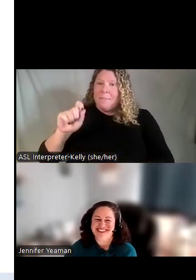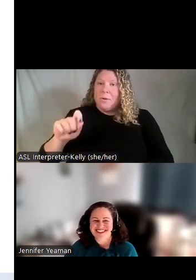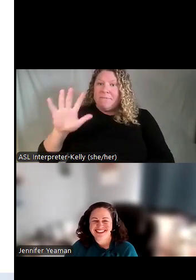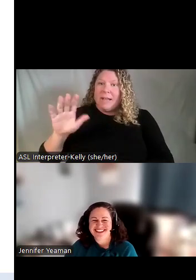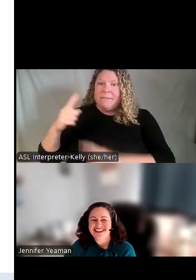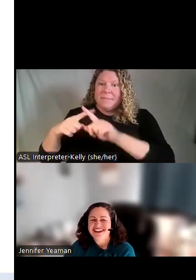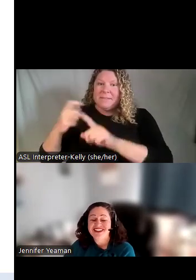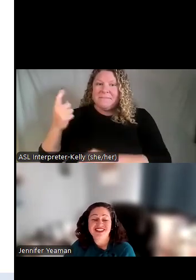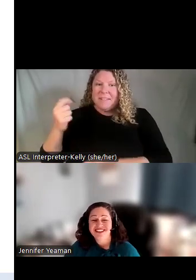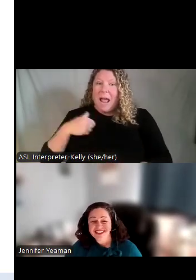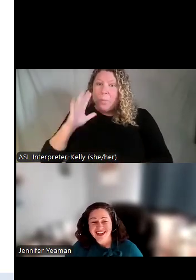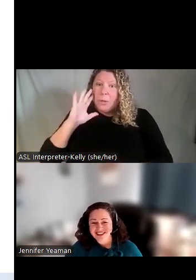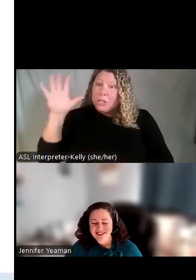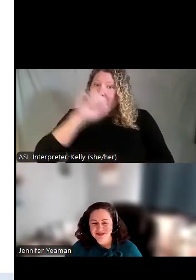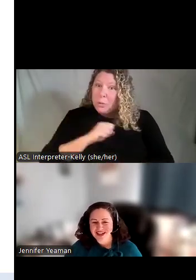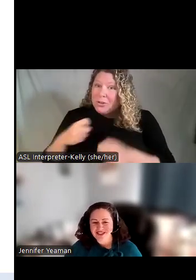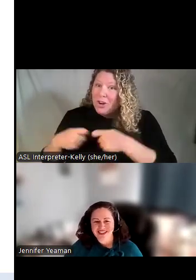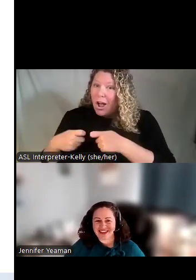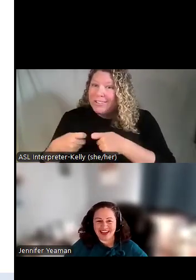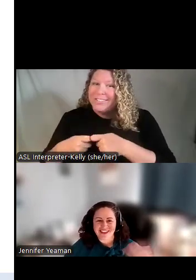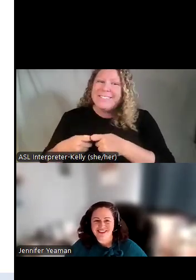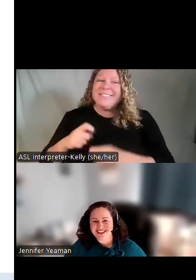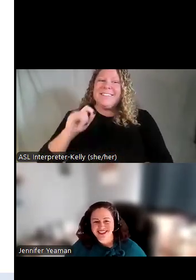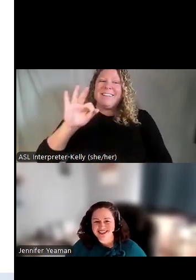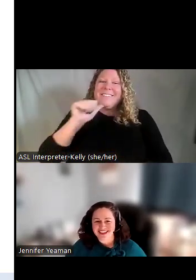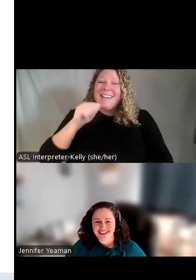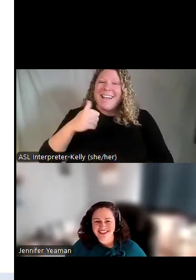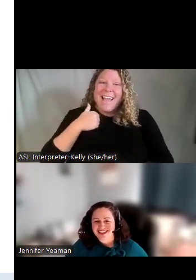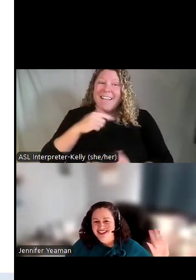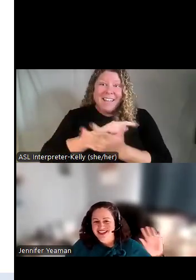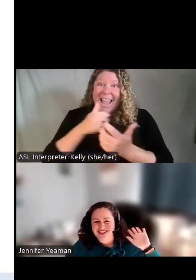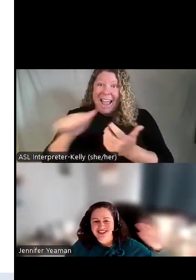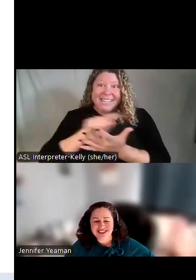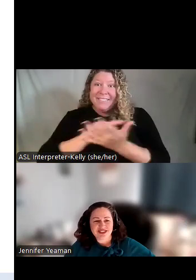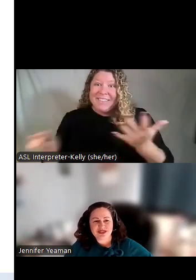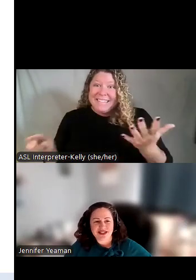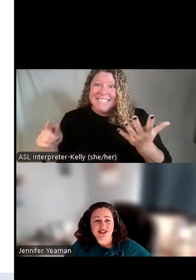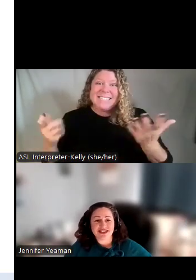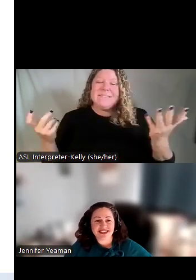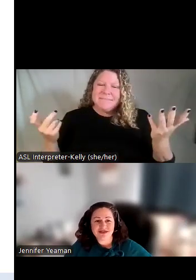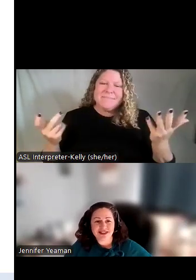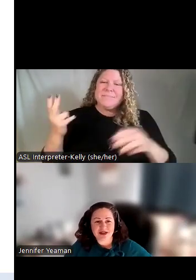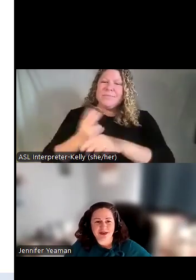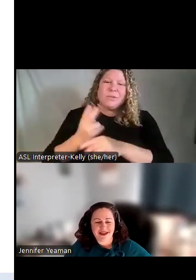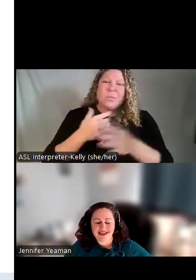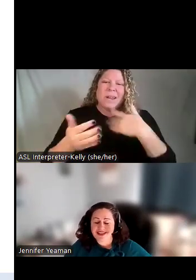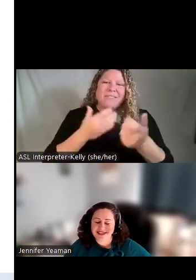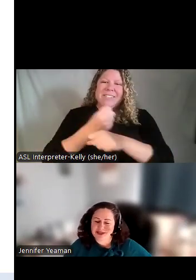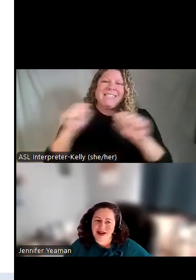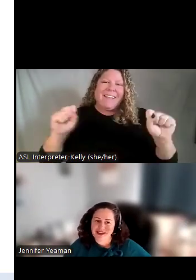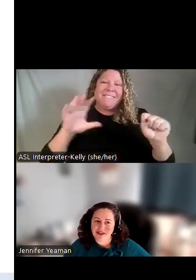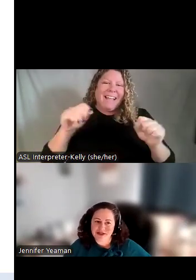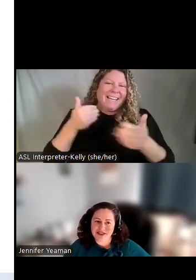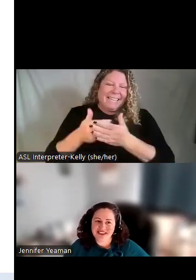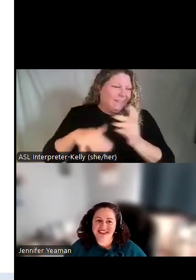charged too. If you didn't have time to prep and you don't have any of these things around, just use whatever is safe and nearby, because